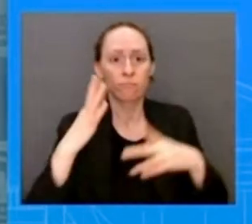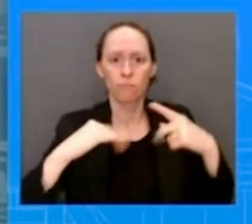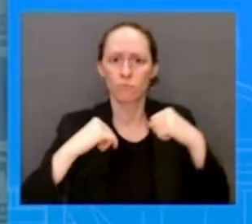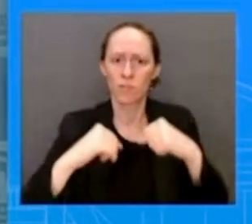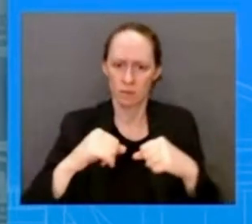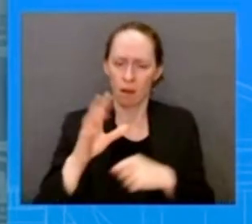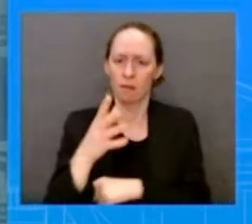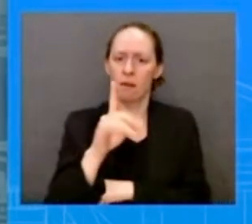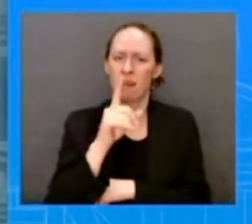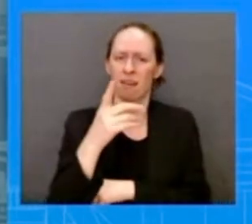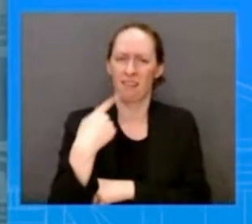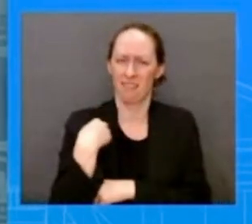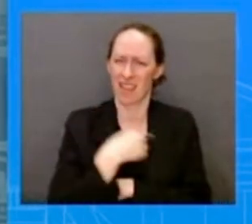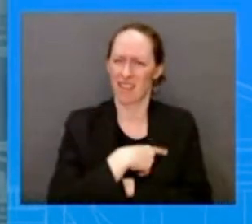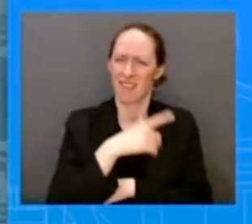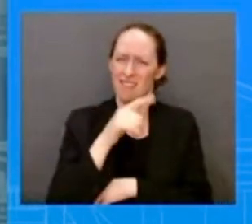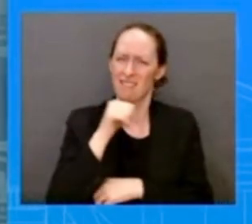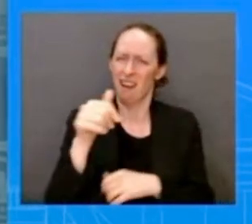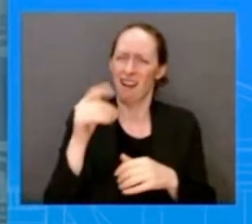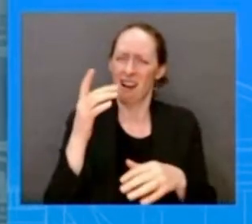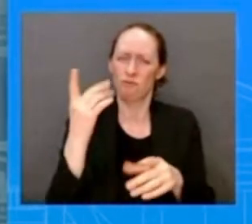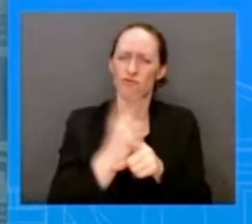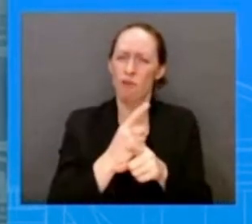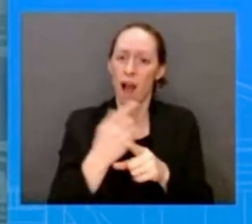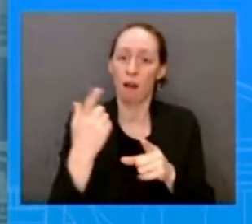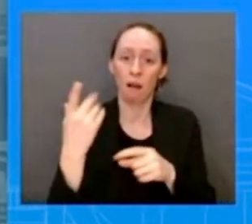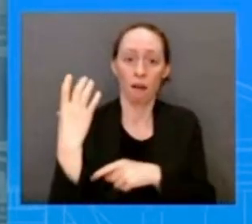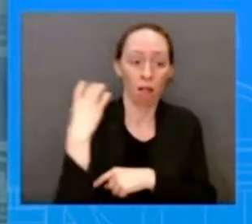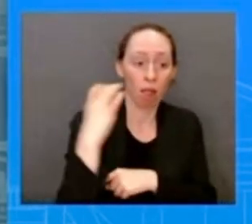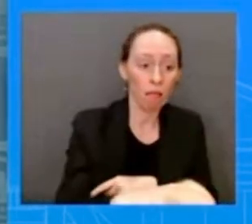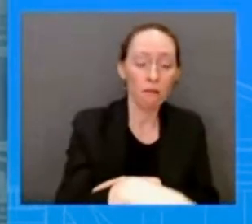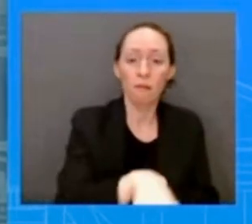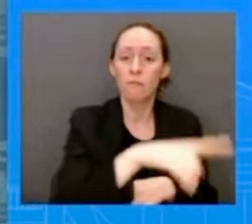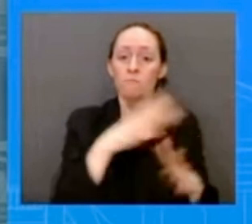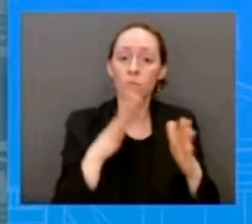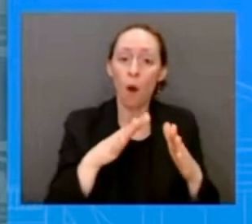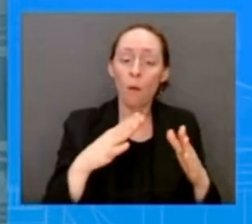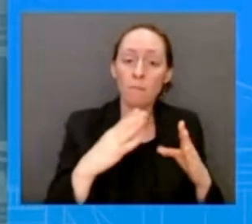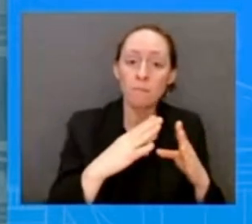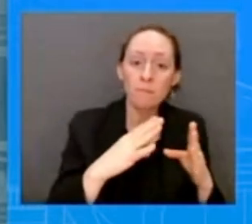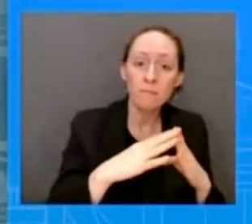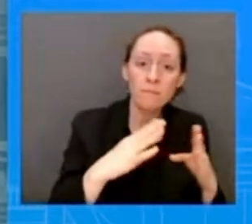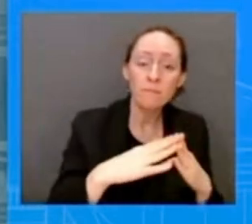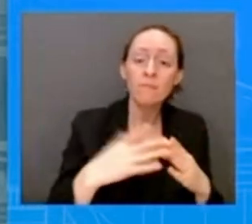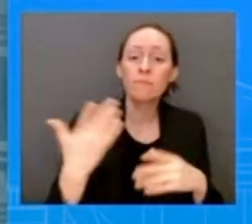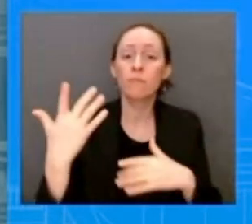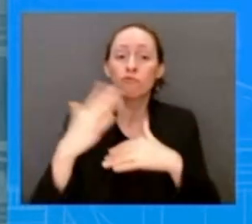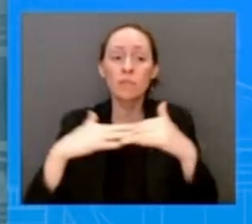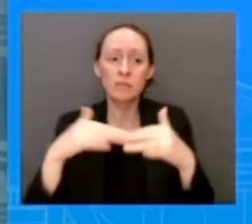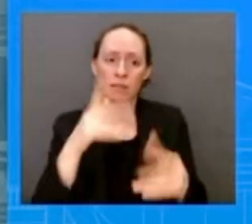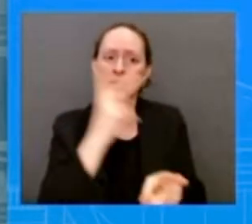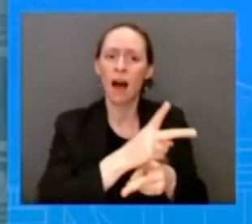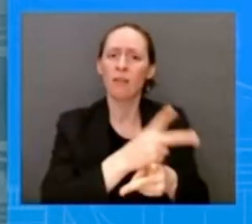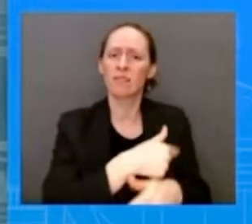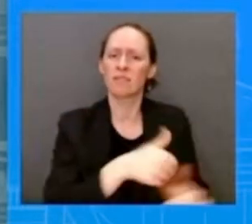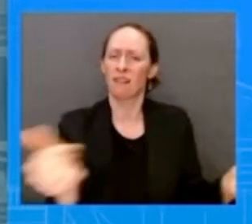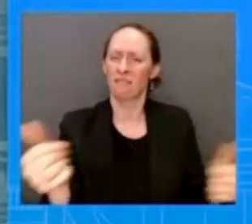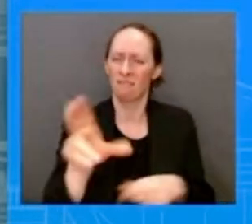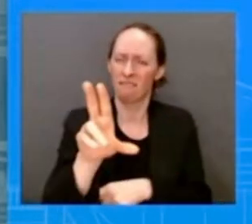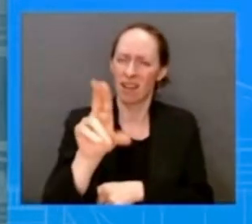also gives us more tools and more flexibilities with going after bad actors, and I think I really do need to leave it at